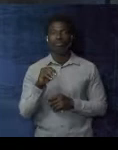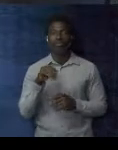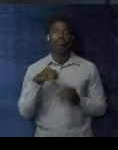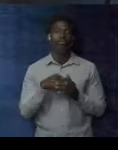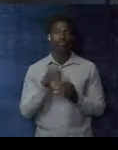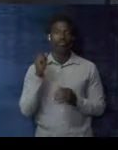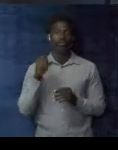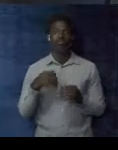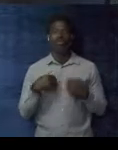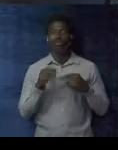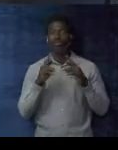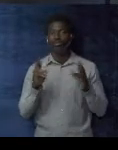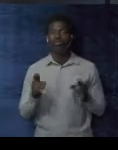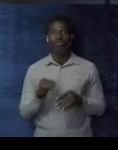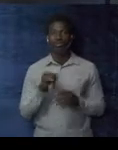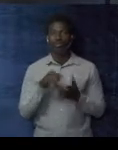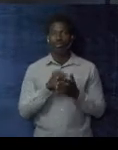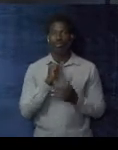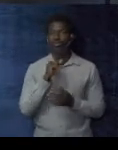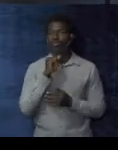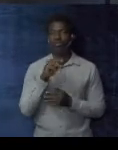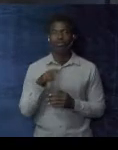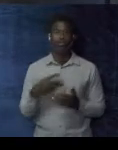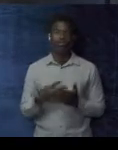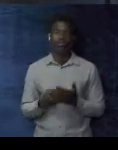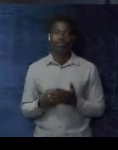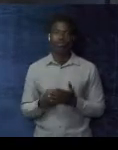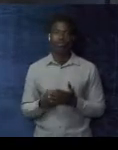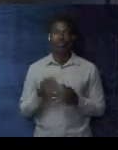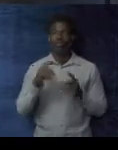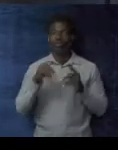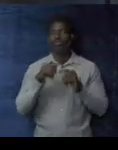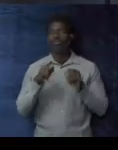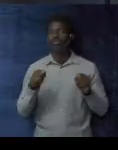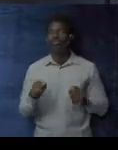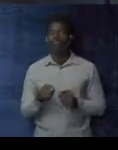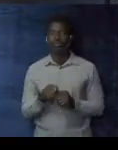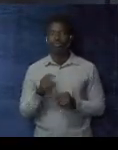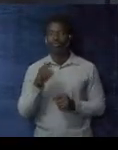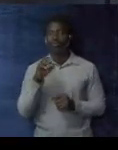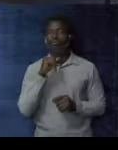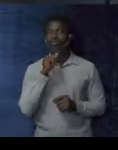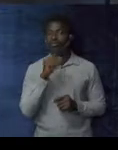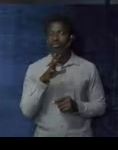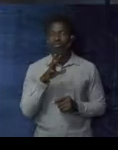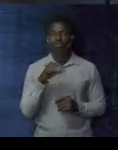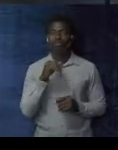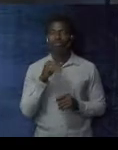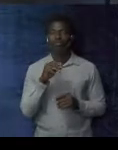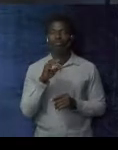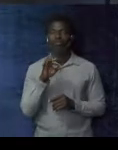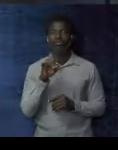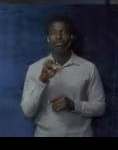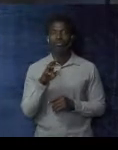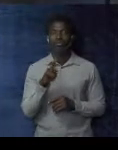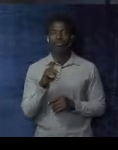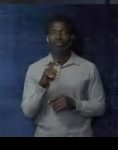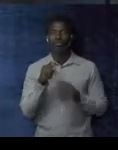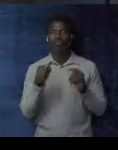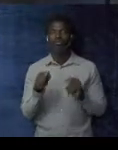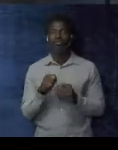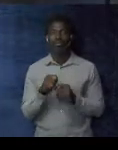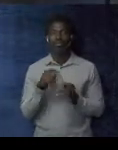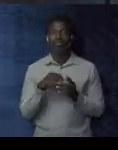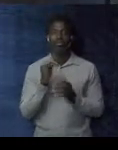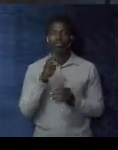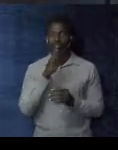have rectangles. Okay? It's not going to be, oh, well, what's a triangular cube? There's nothing called a triangular cube, but it's going to be a triangular